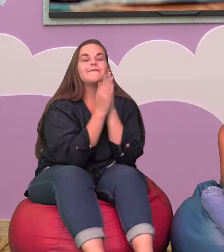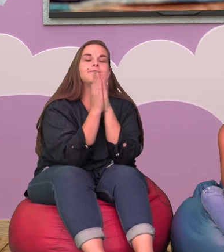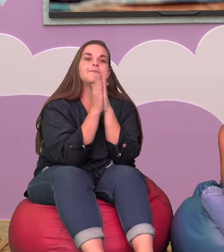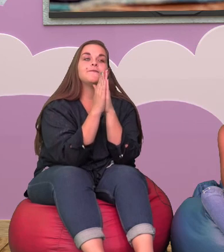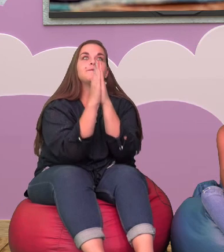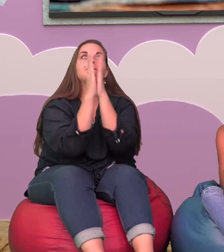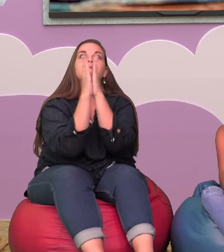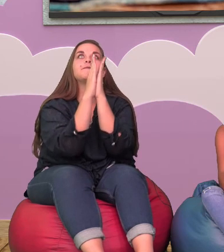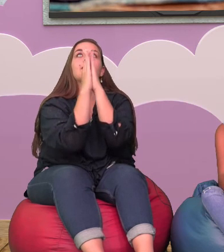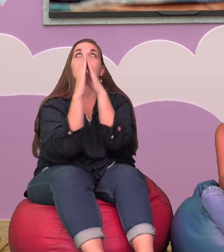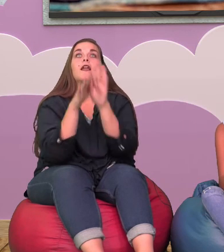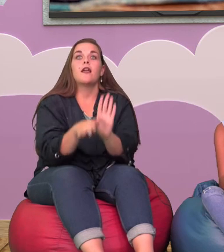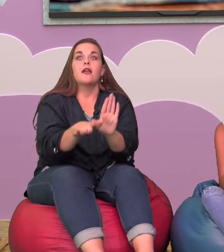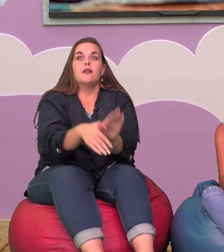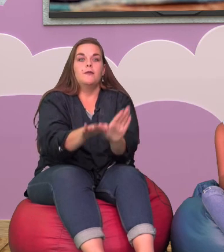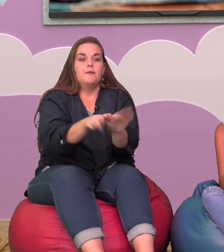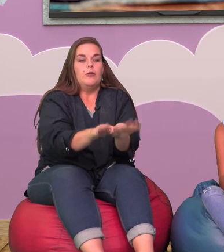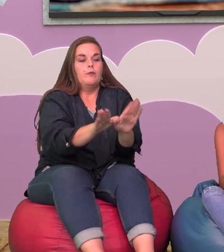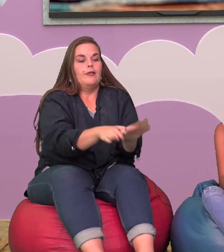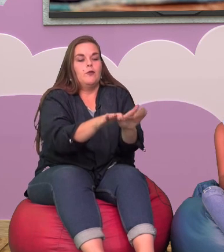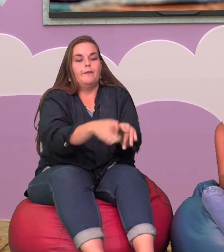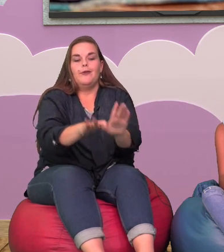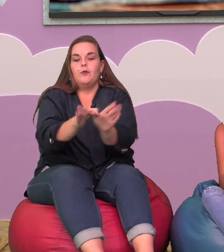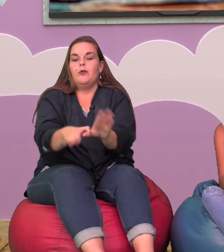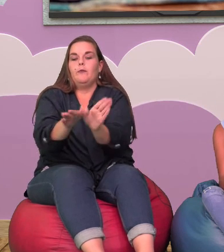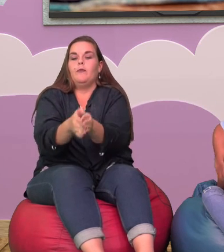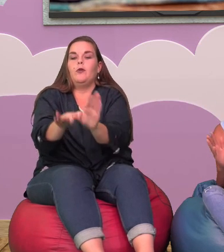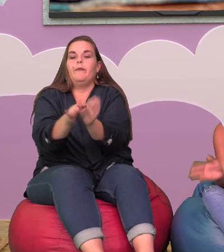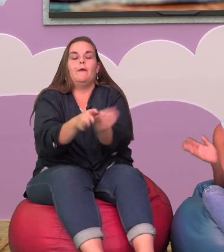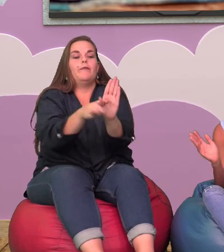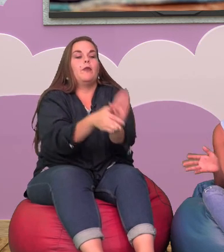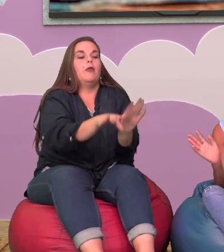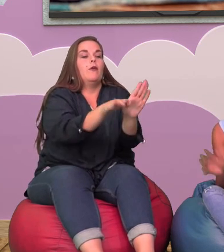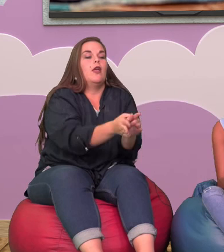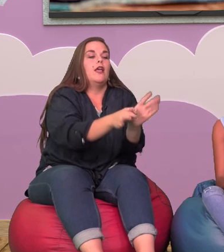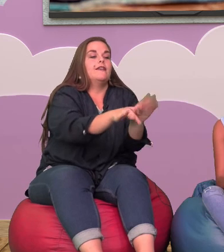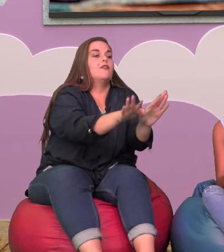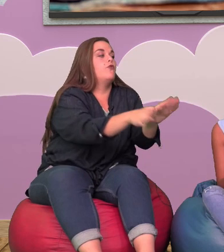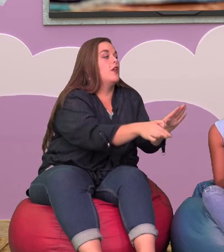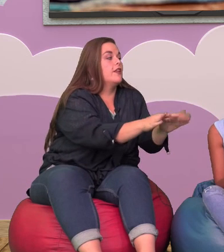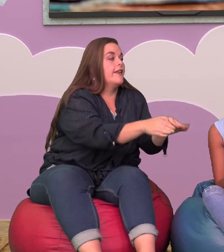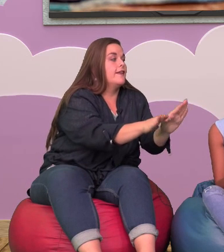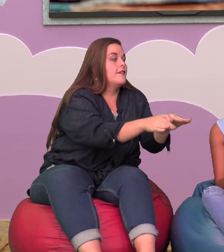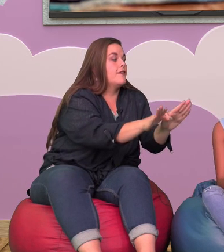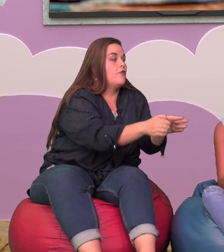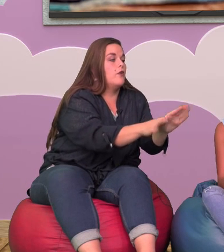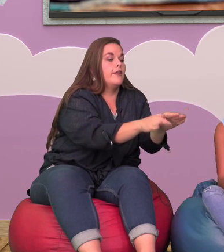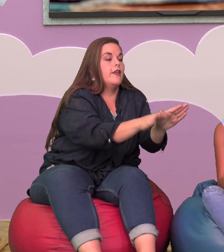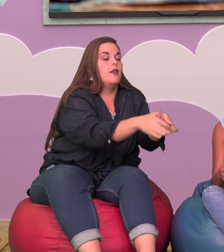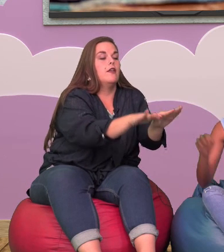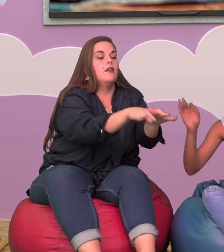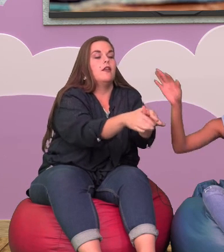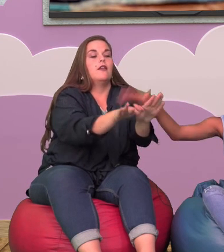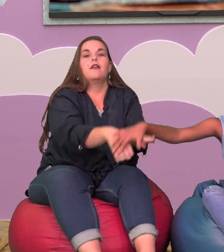Wauw, ik had die aanlingles geniet. Marisel, dat was die beste ooit. Maar nou is het